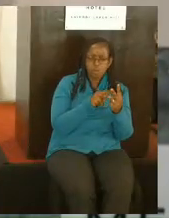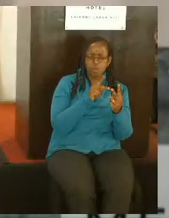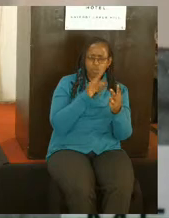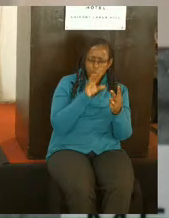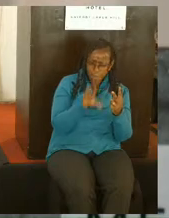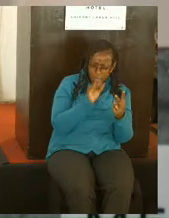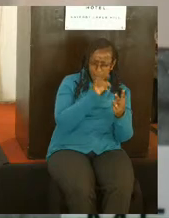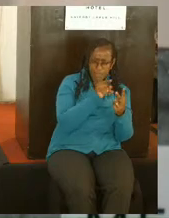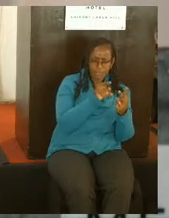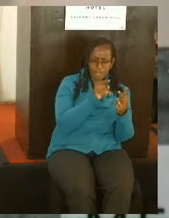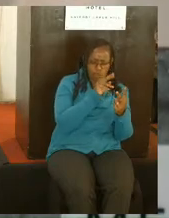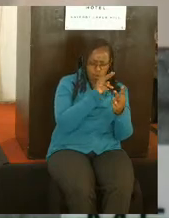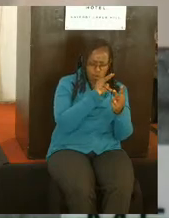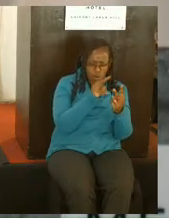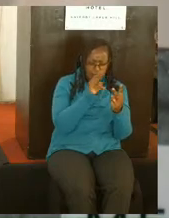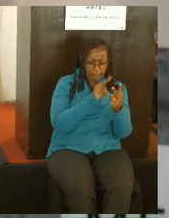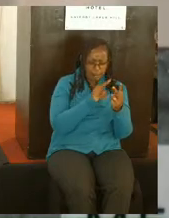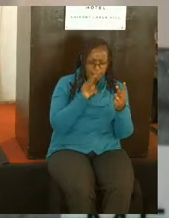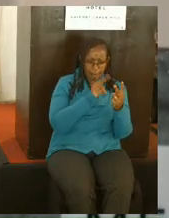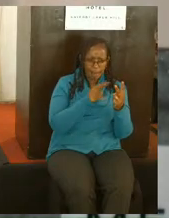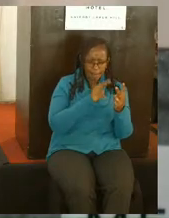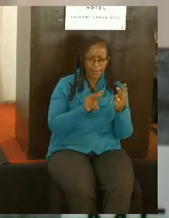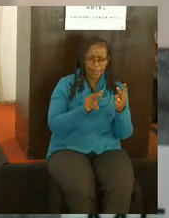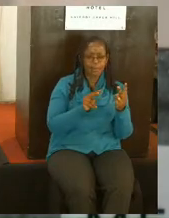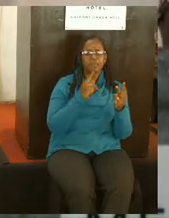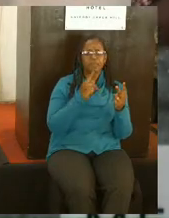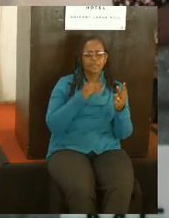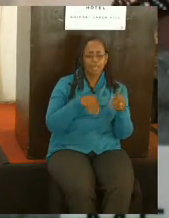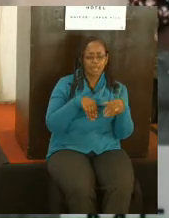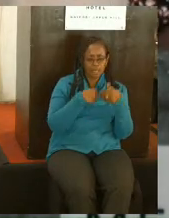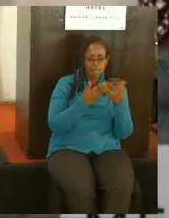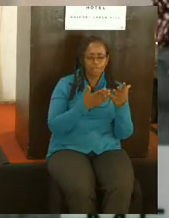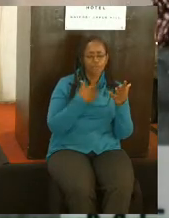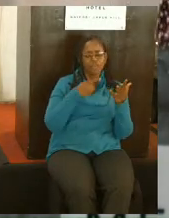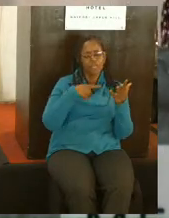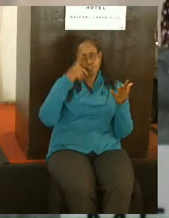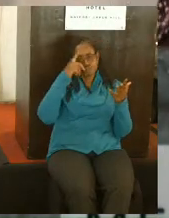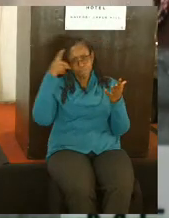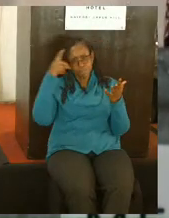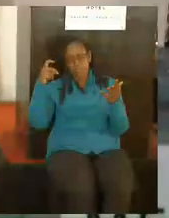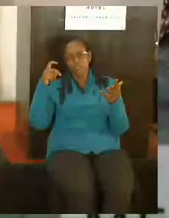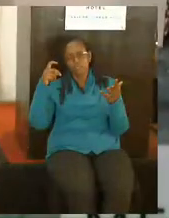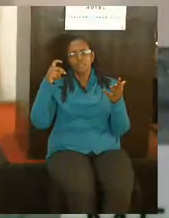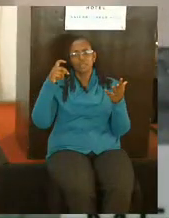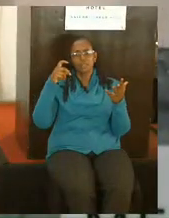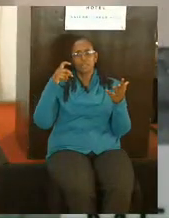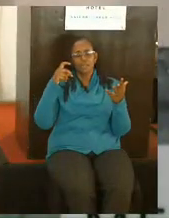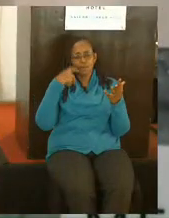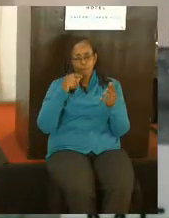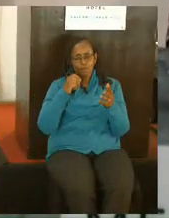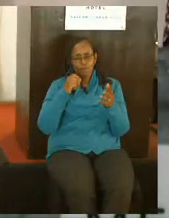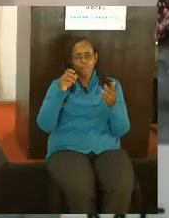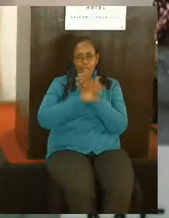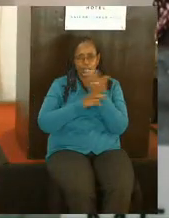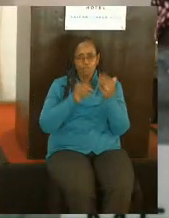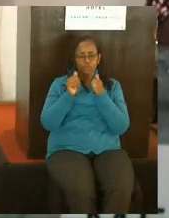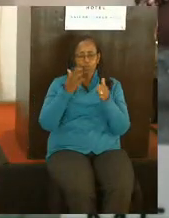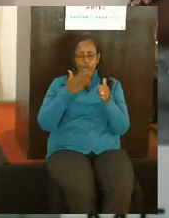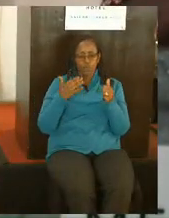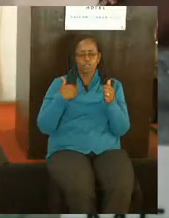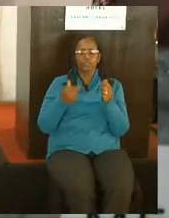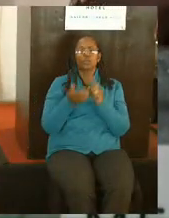them and look at them and keep reading them they'll give you the kind of aspirations in terms of the kind of nation you like to be underspired to